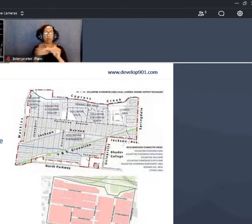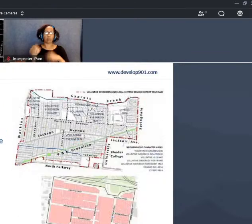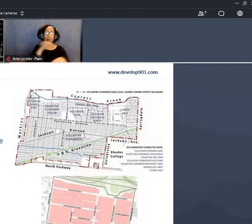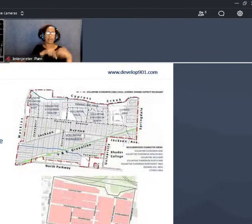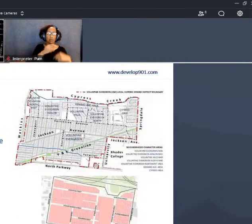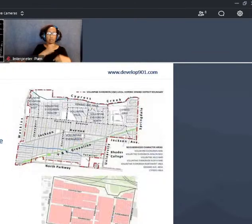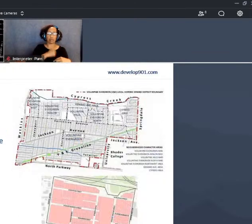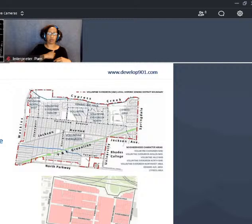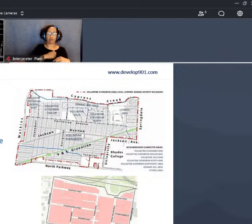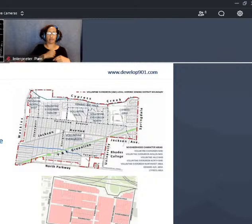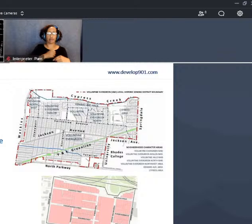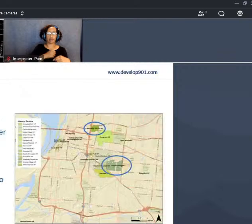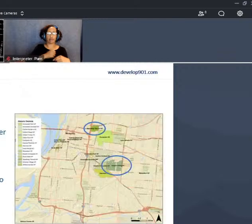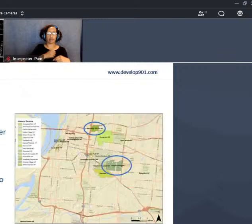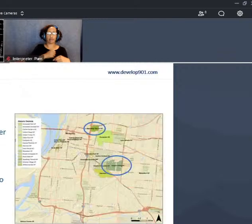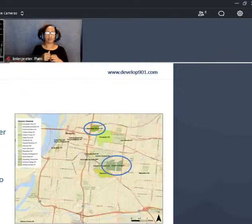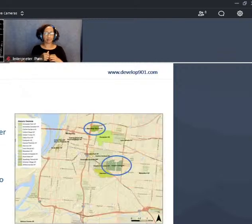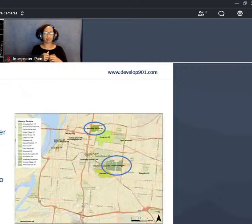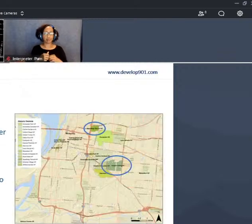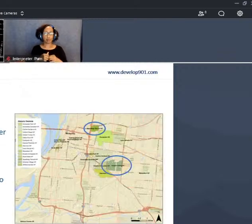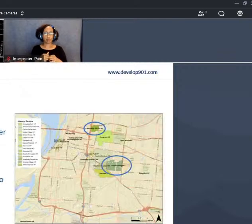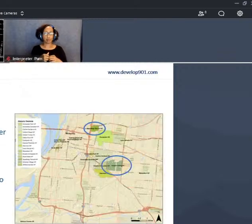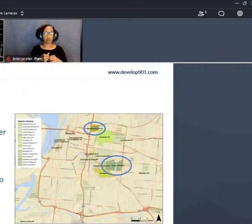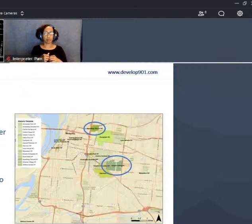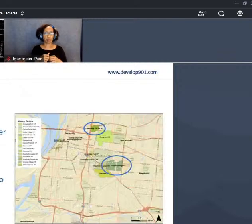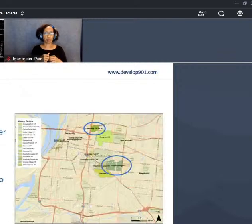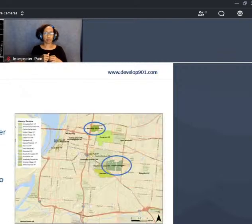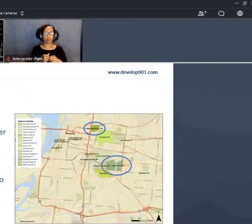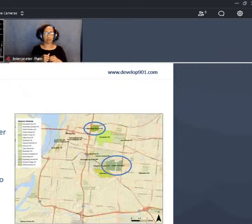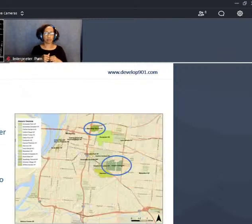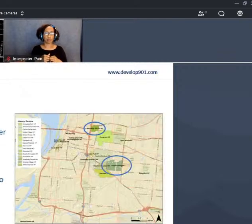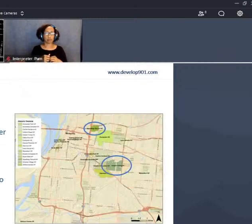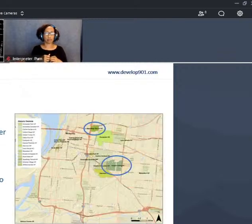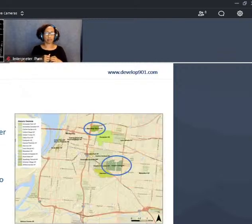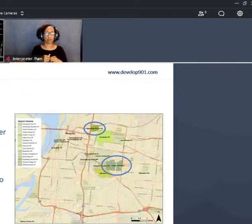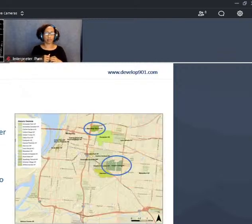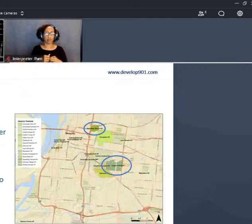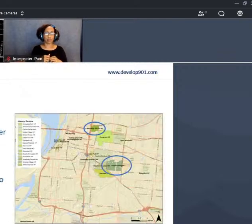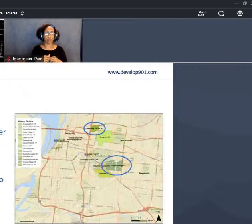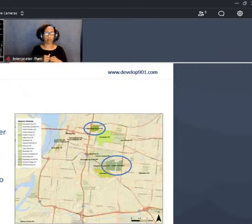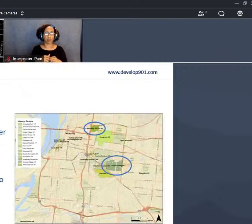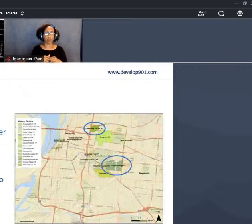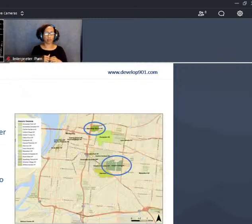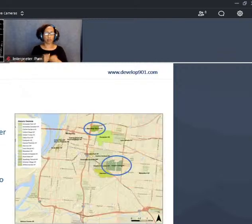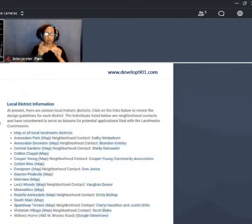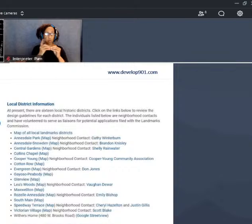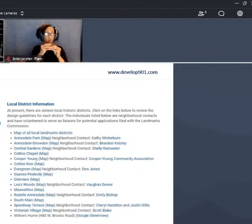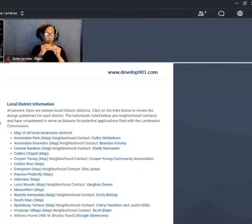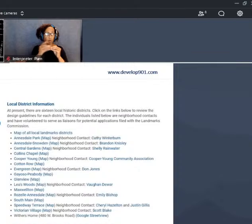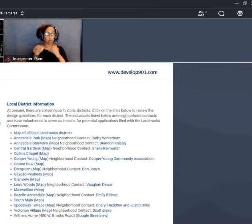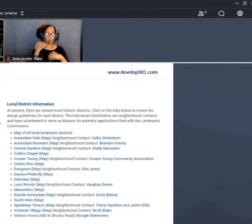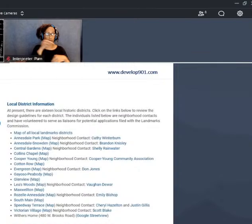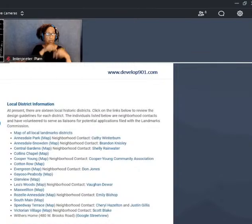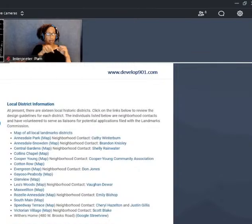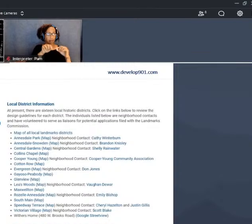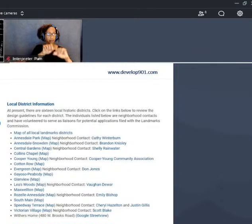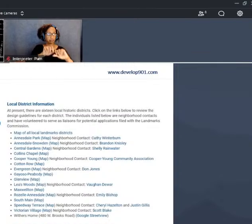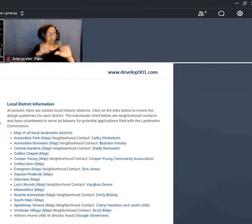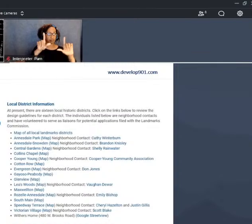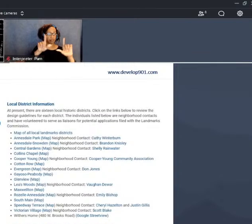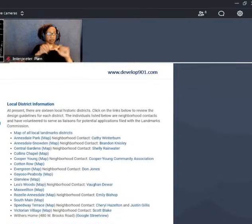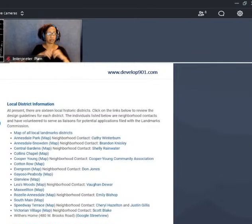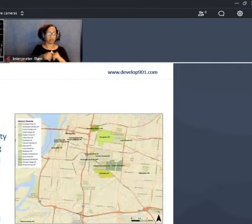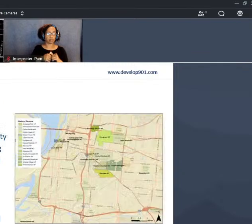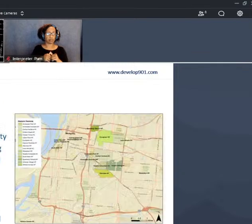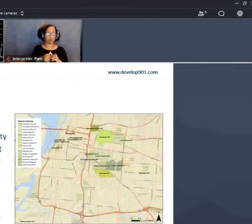should say. It takes a village, Mr. Chairman. One more backwards. One more